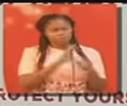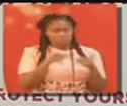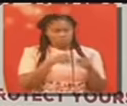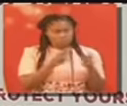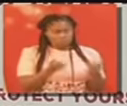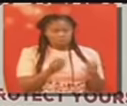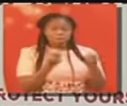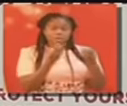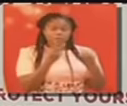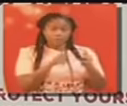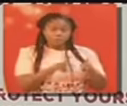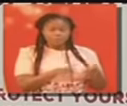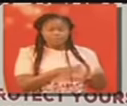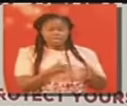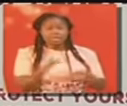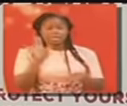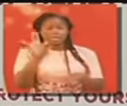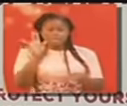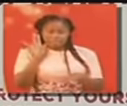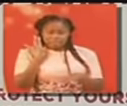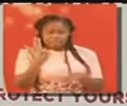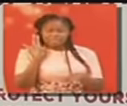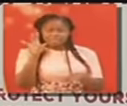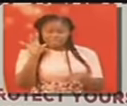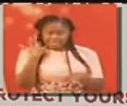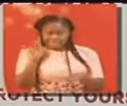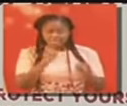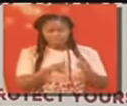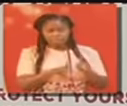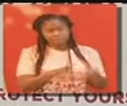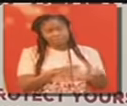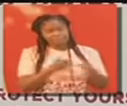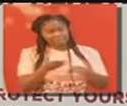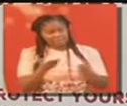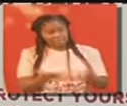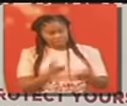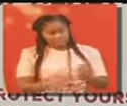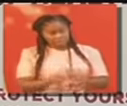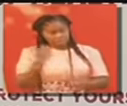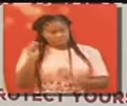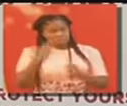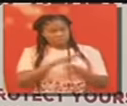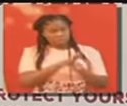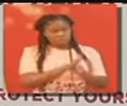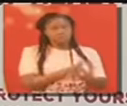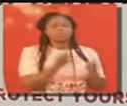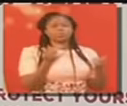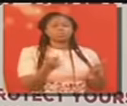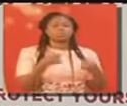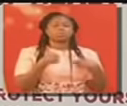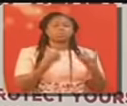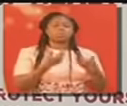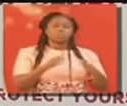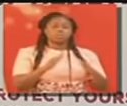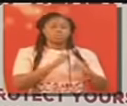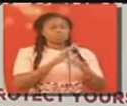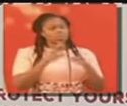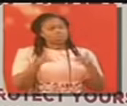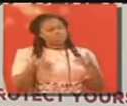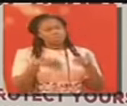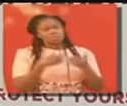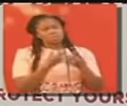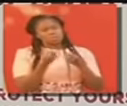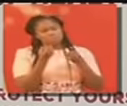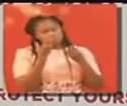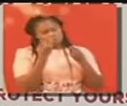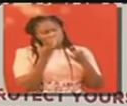to 78, as the minister would have alluded to. That, in brief summary, brings me to the end of the clinical update. We